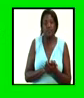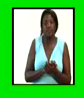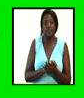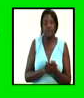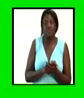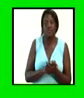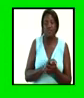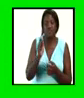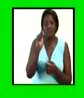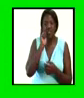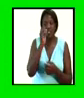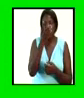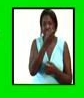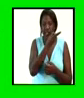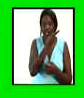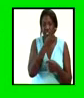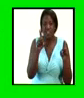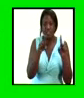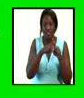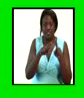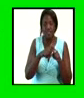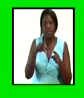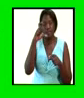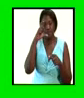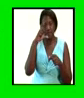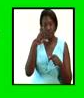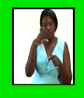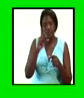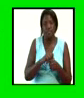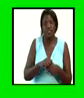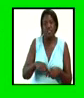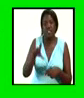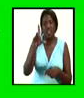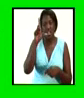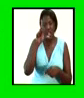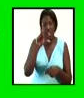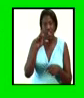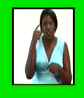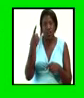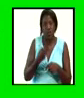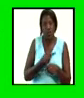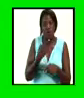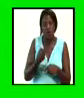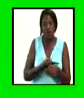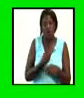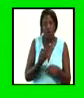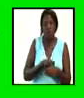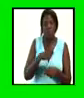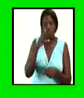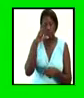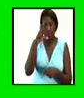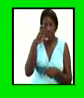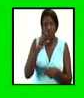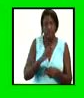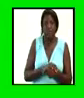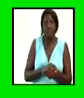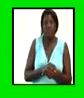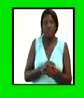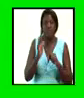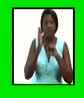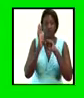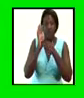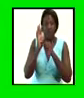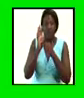and proper adjectives also need capital letters. The word I is always written with a capital letter. Full